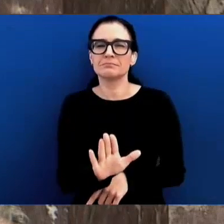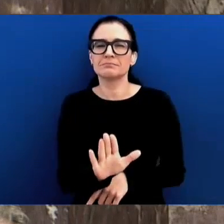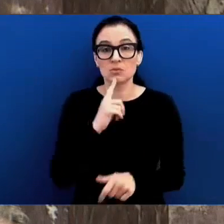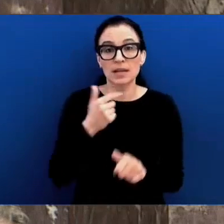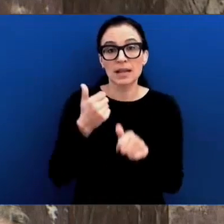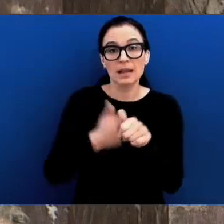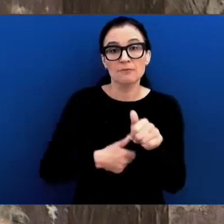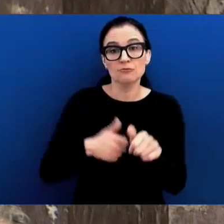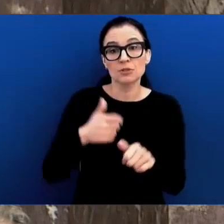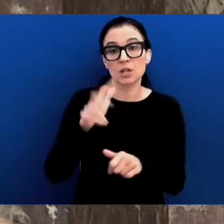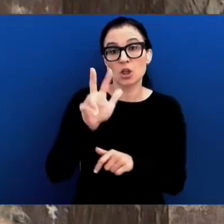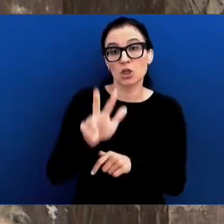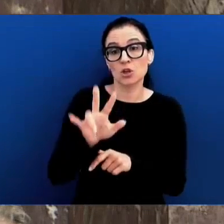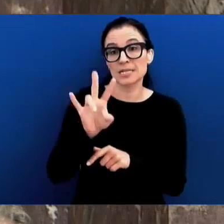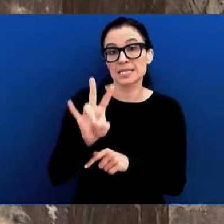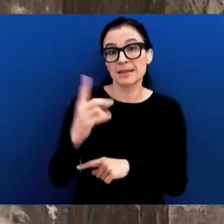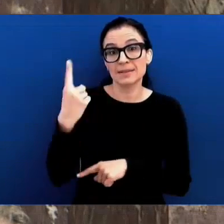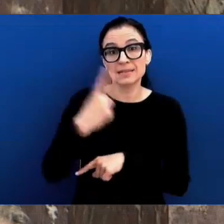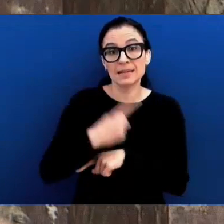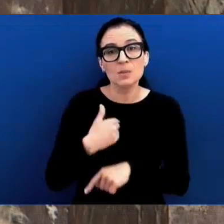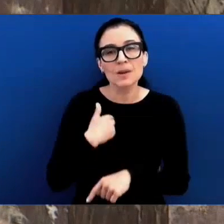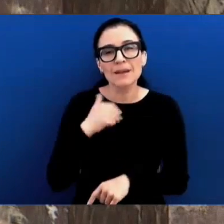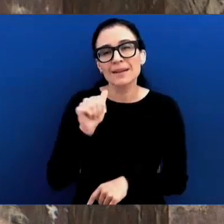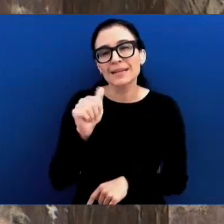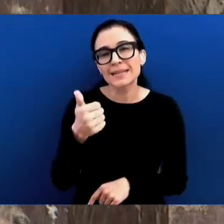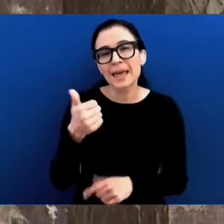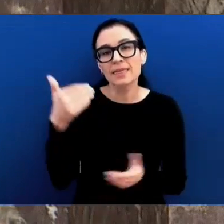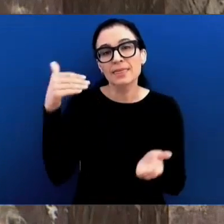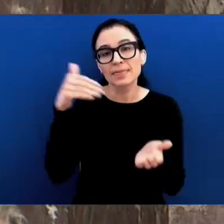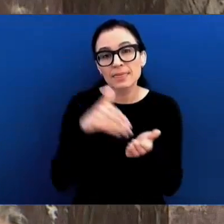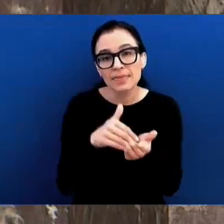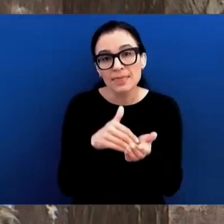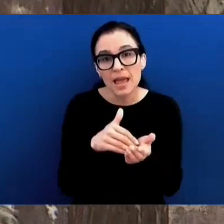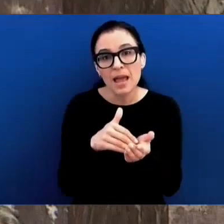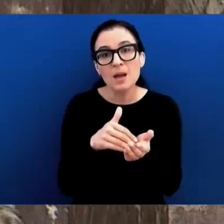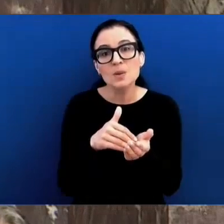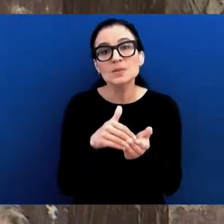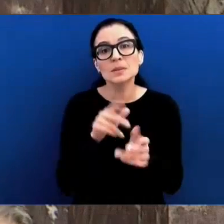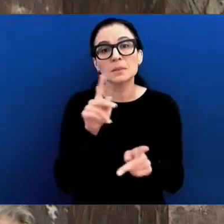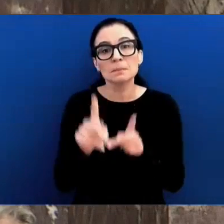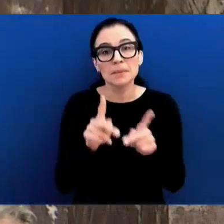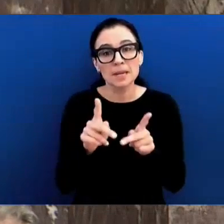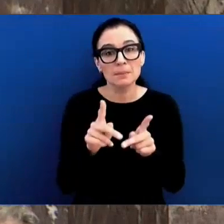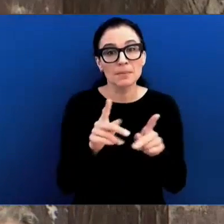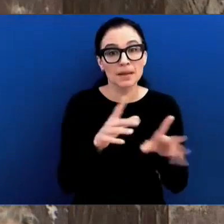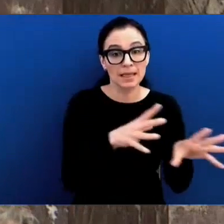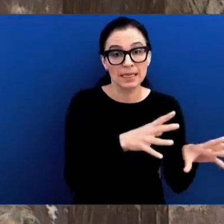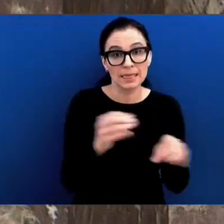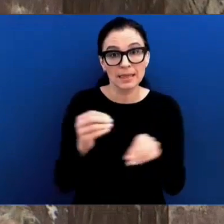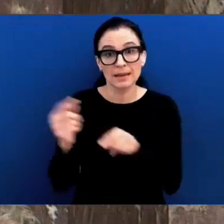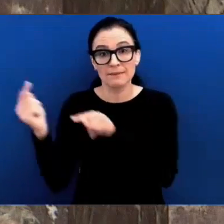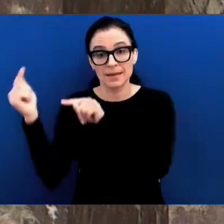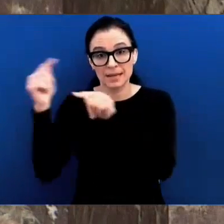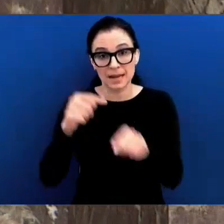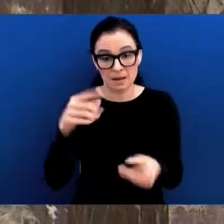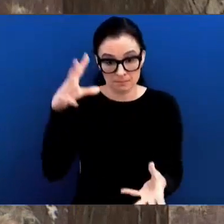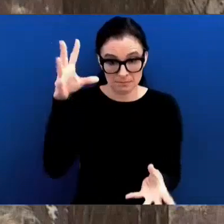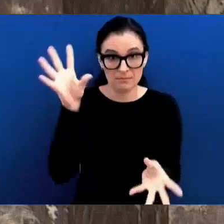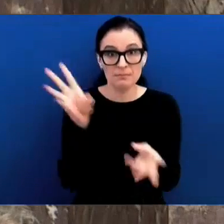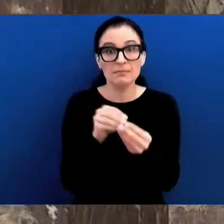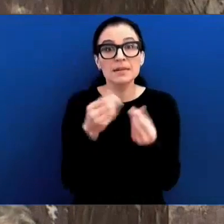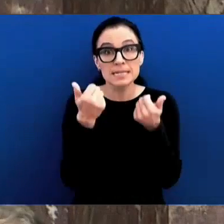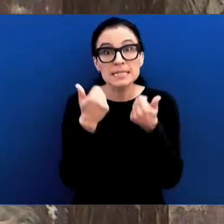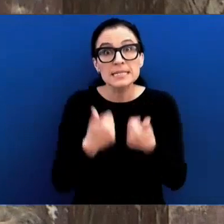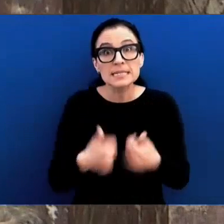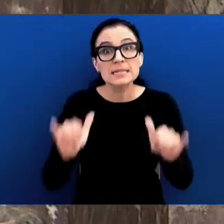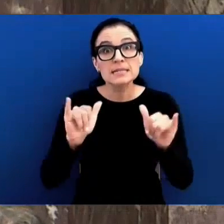people coming to British Columbia. Every 37 days, 10,000 net. We have not seen this level